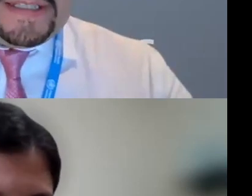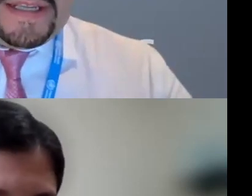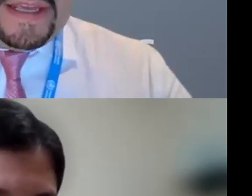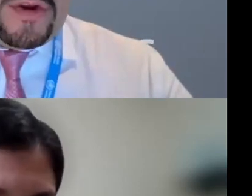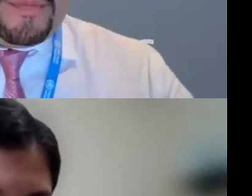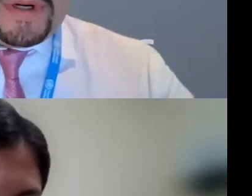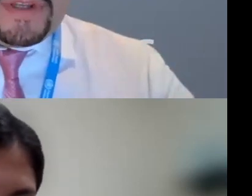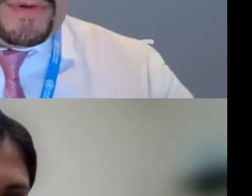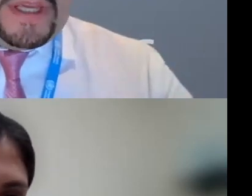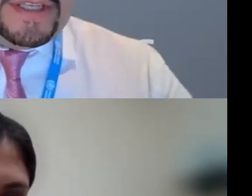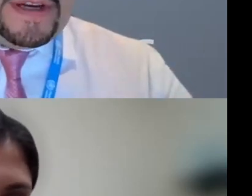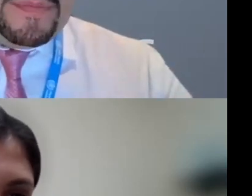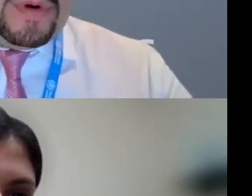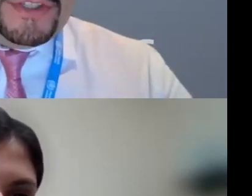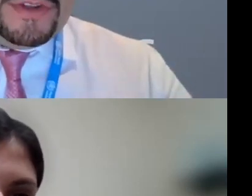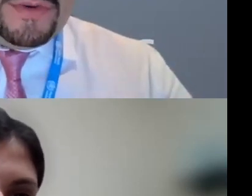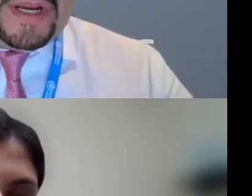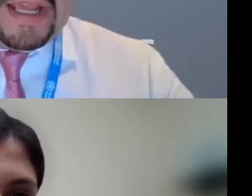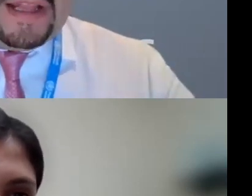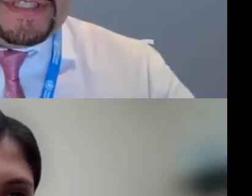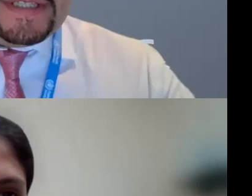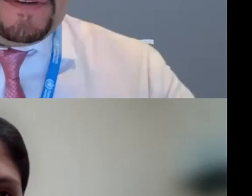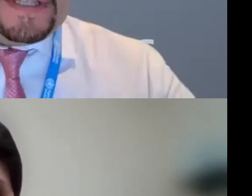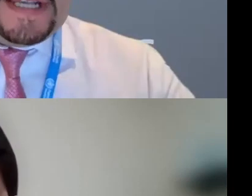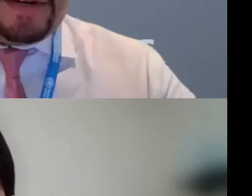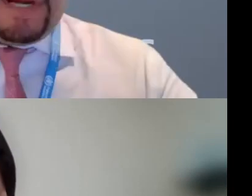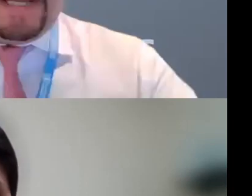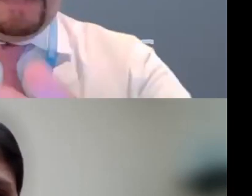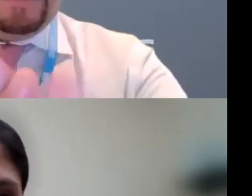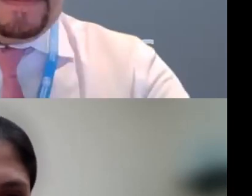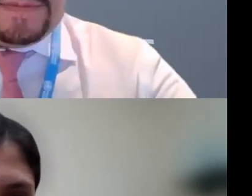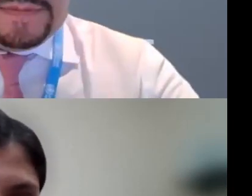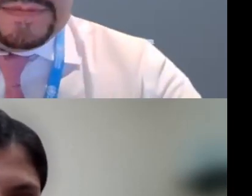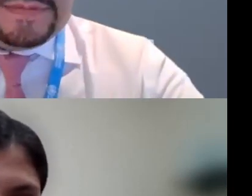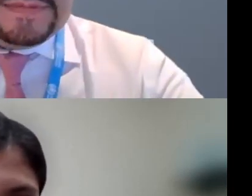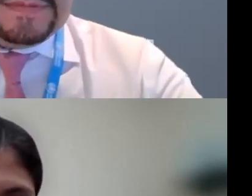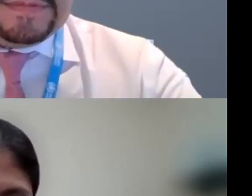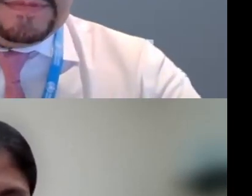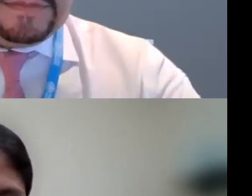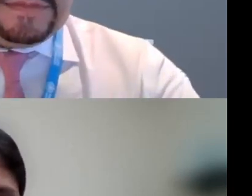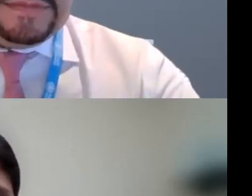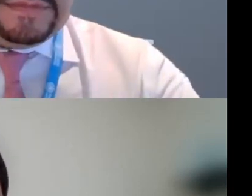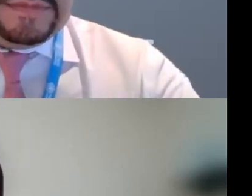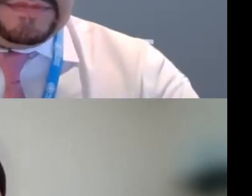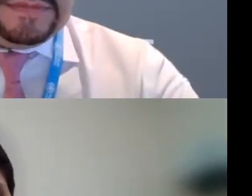affected compared to the general population during a health emergency or disaster phenomenon?